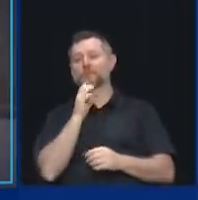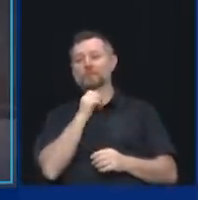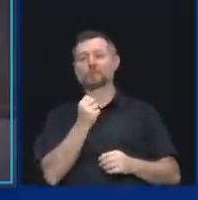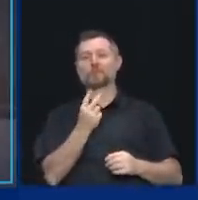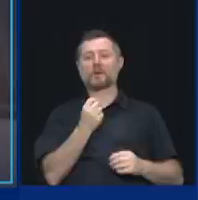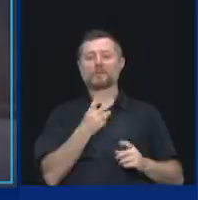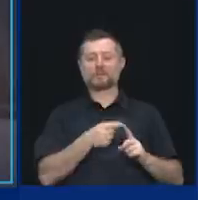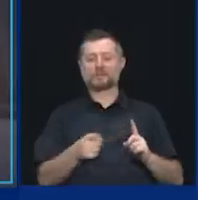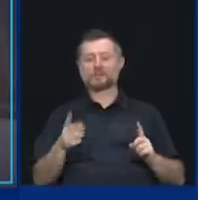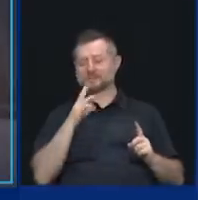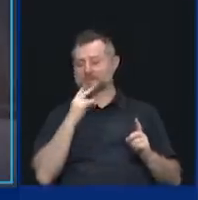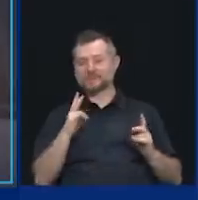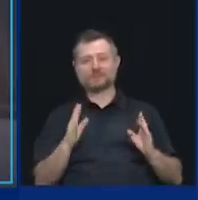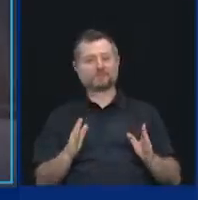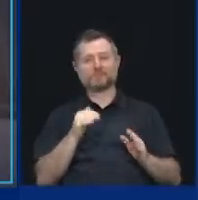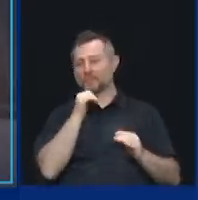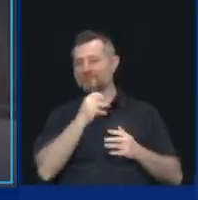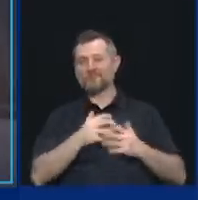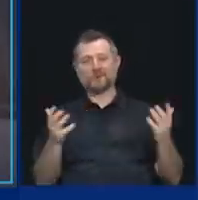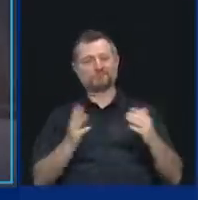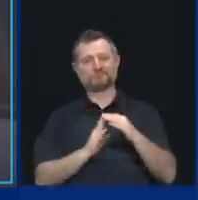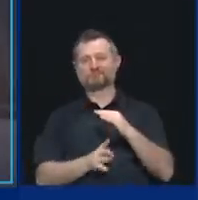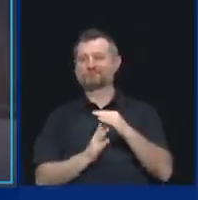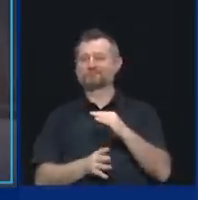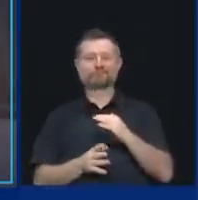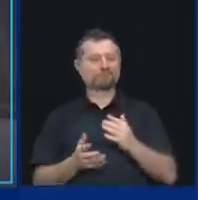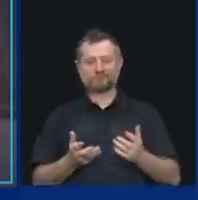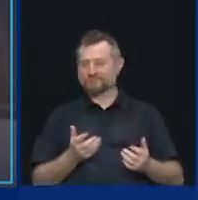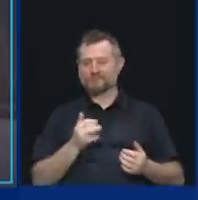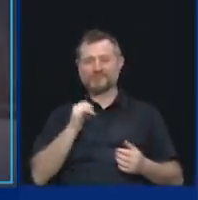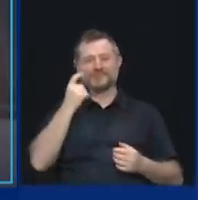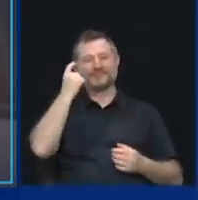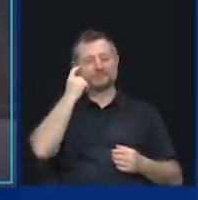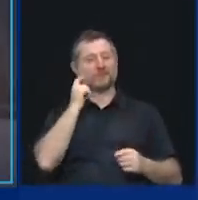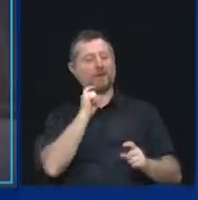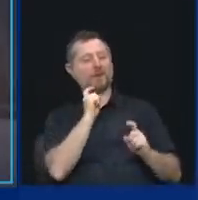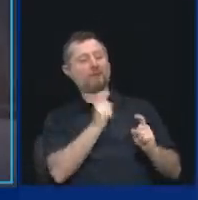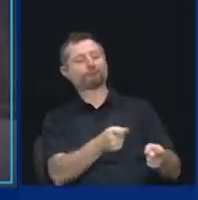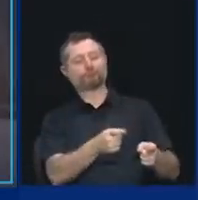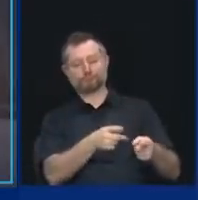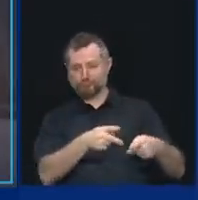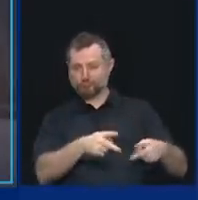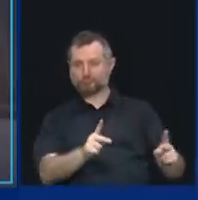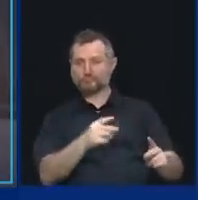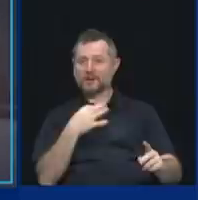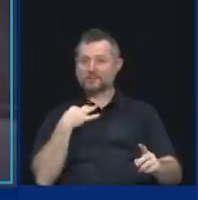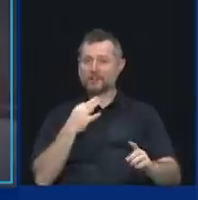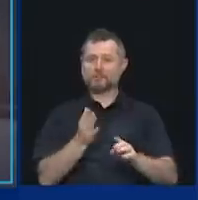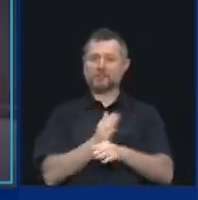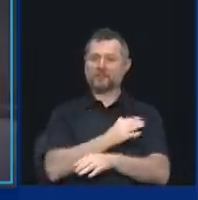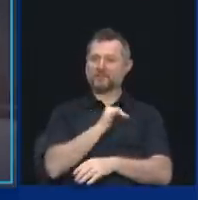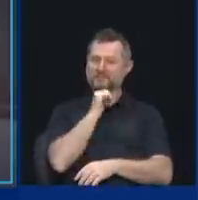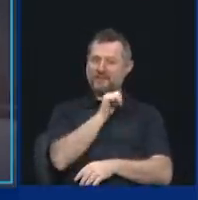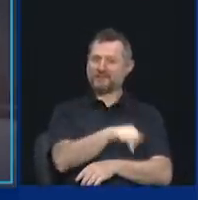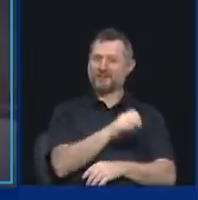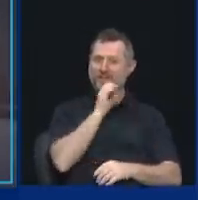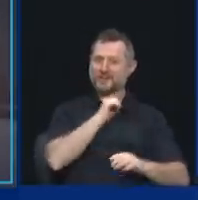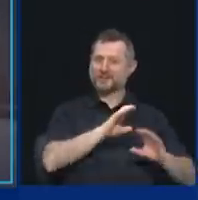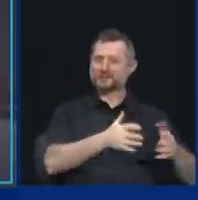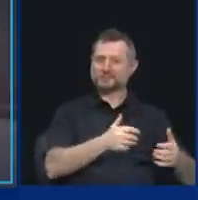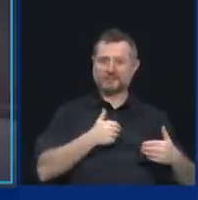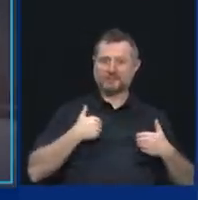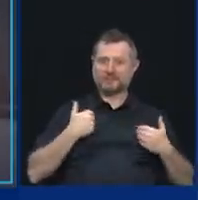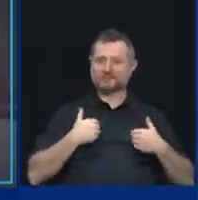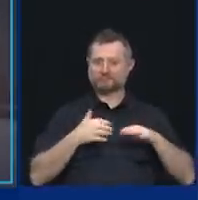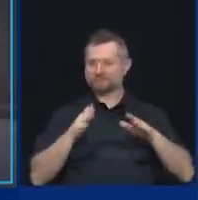because they just became eligible. And we just spent a year telling them this is not really about you, it's about older